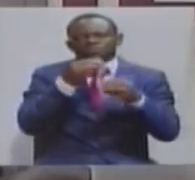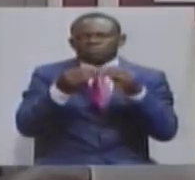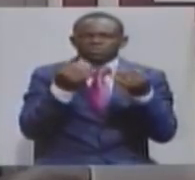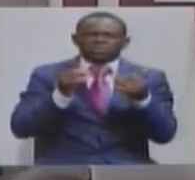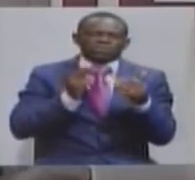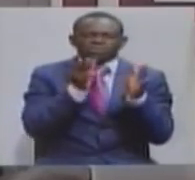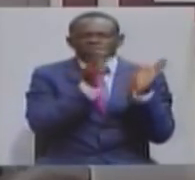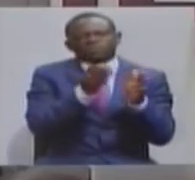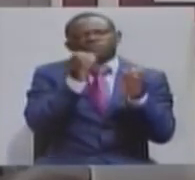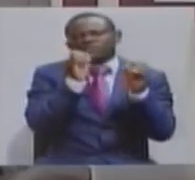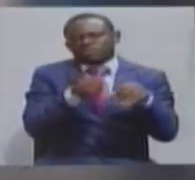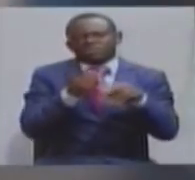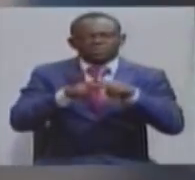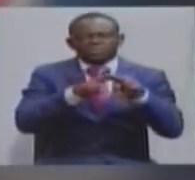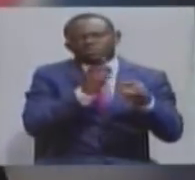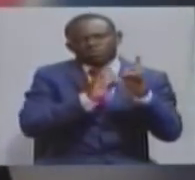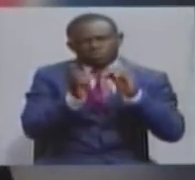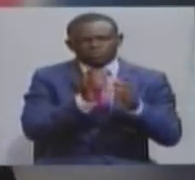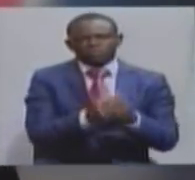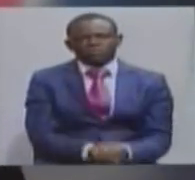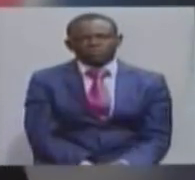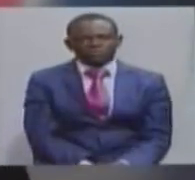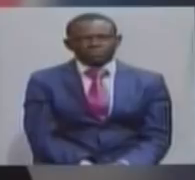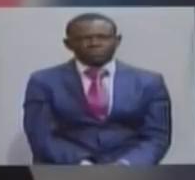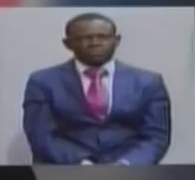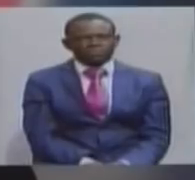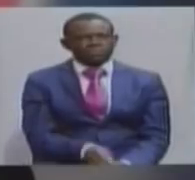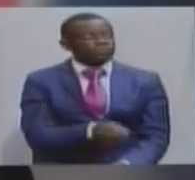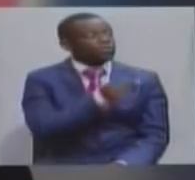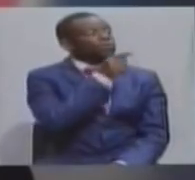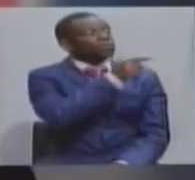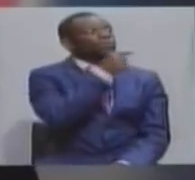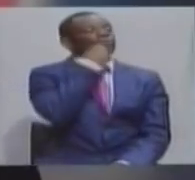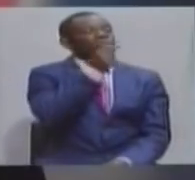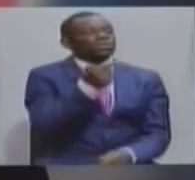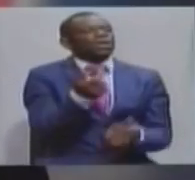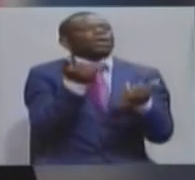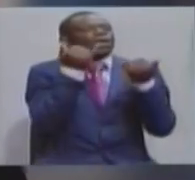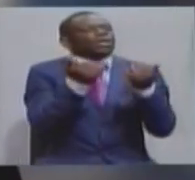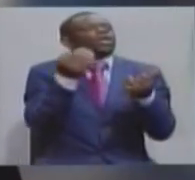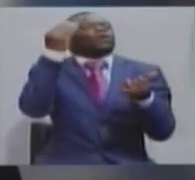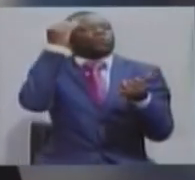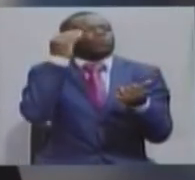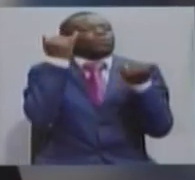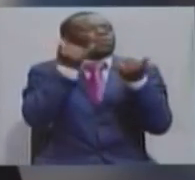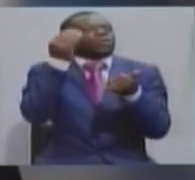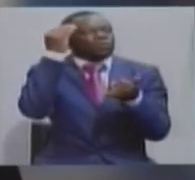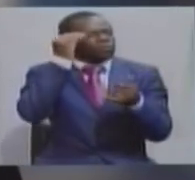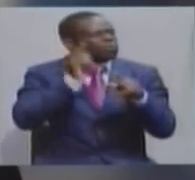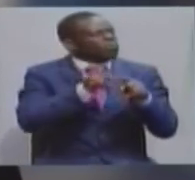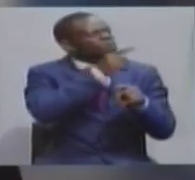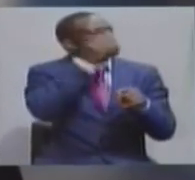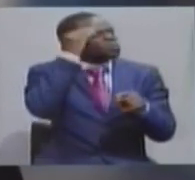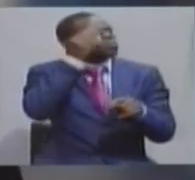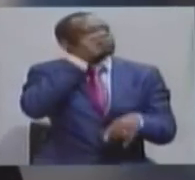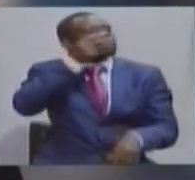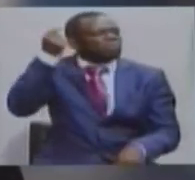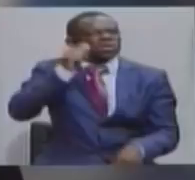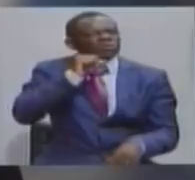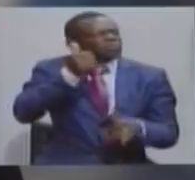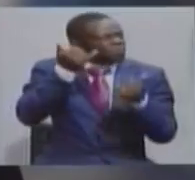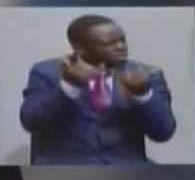these issues, well, you may say now you know the issues, but you've known them all along. You complained about them when you were in the opposition. Yes, we've known them.